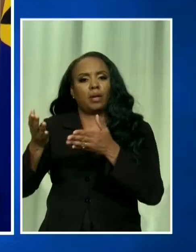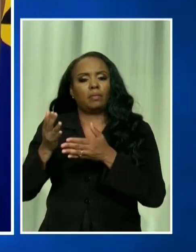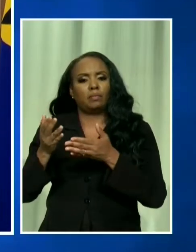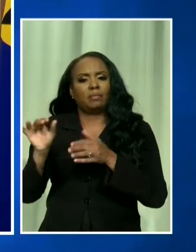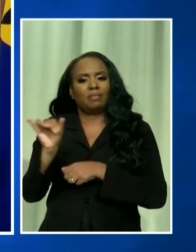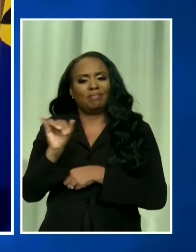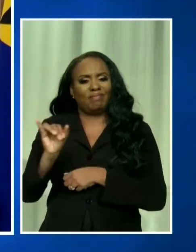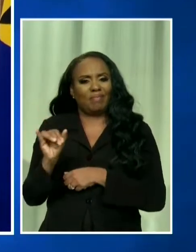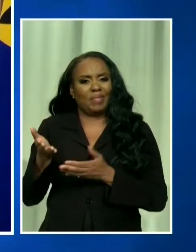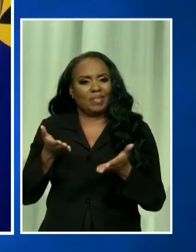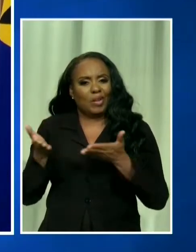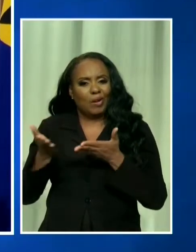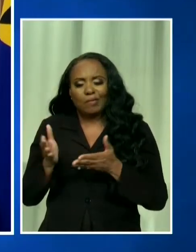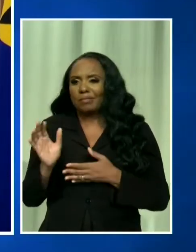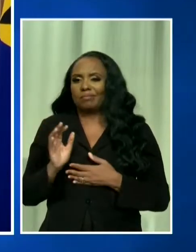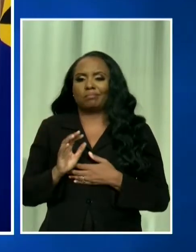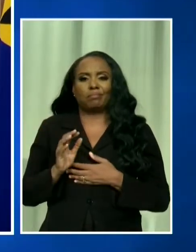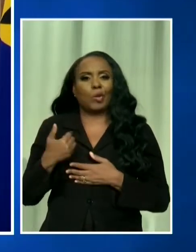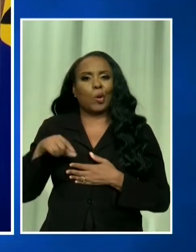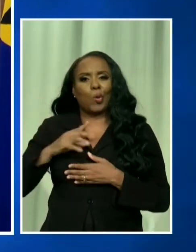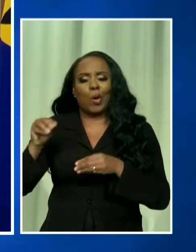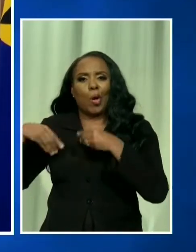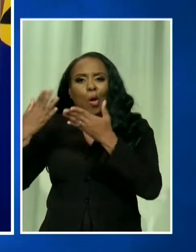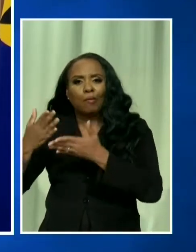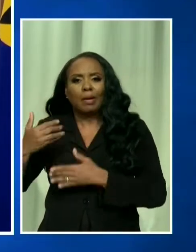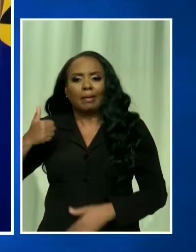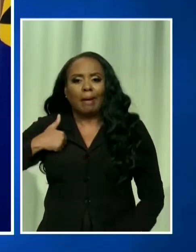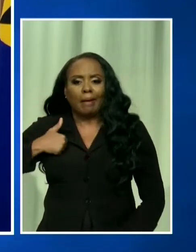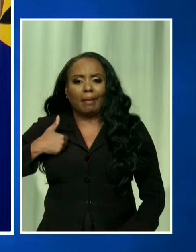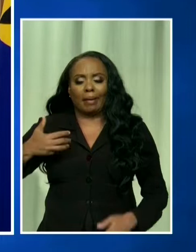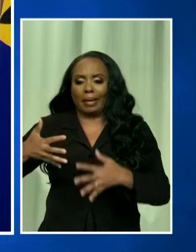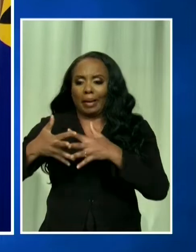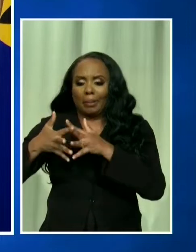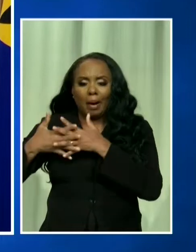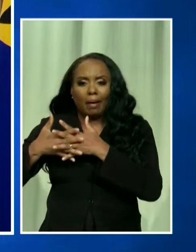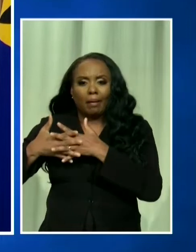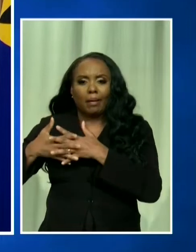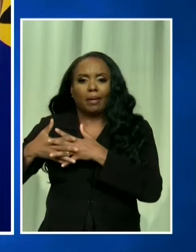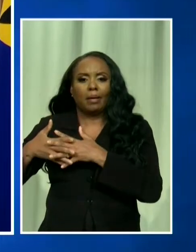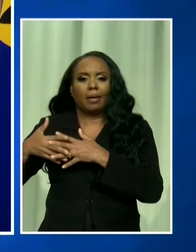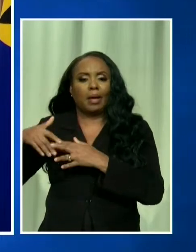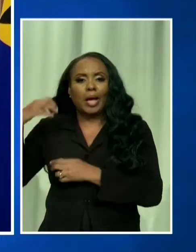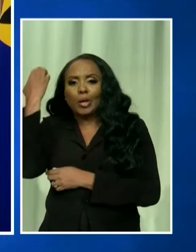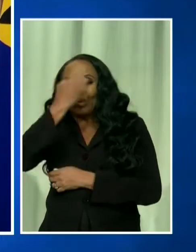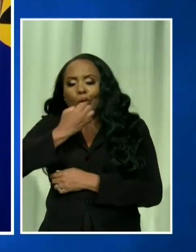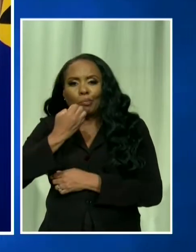given Canadian companies, American companies, and European companies right here. And therefore, our